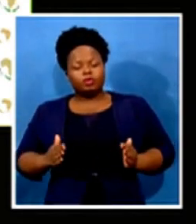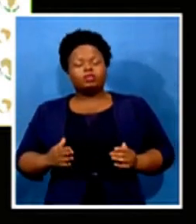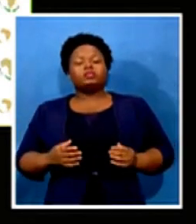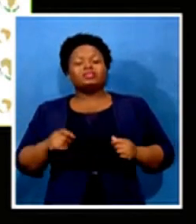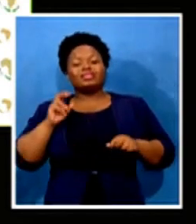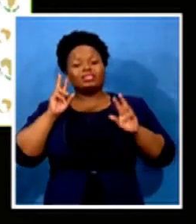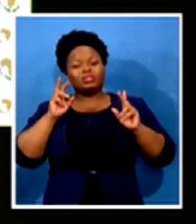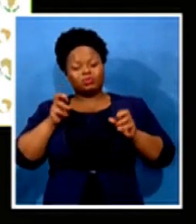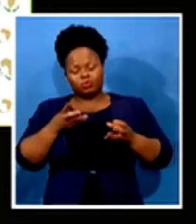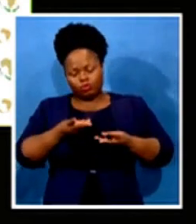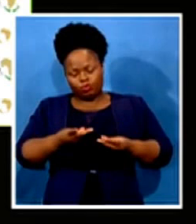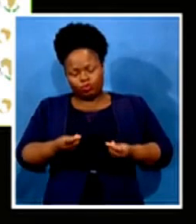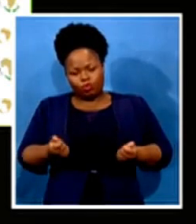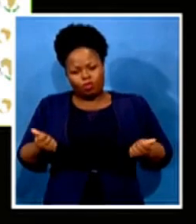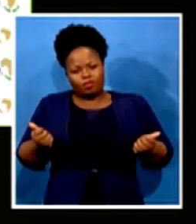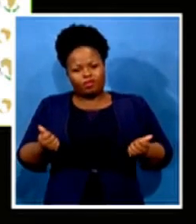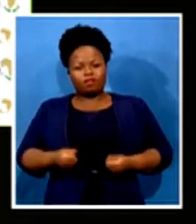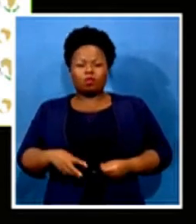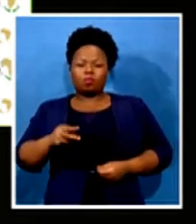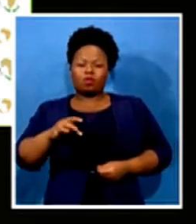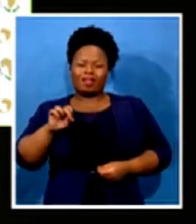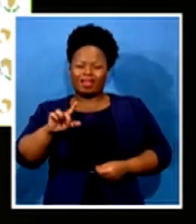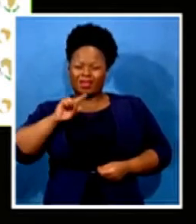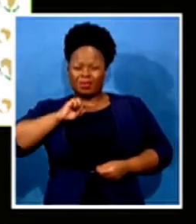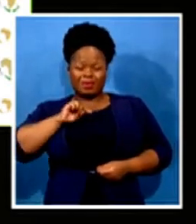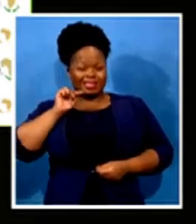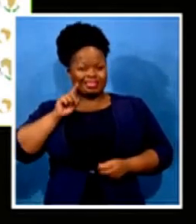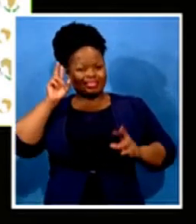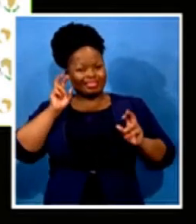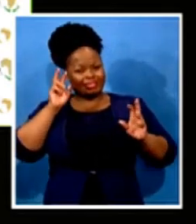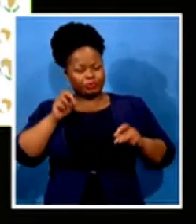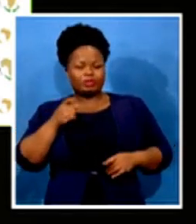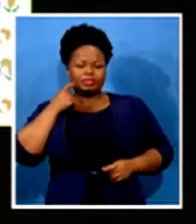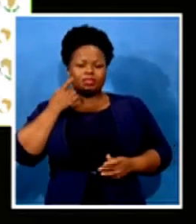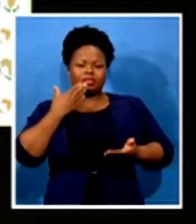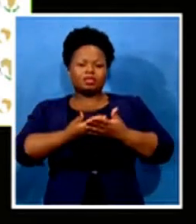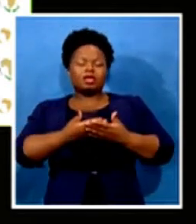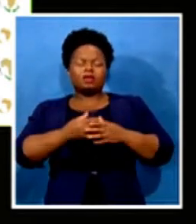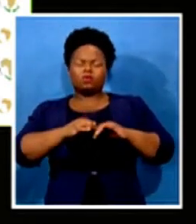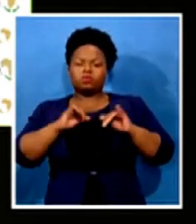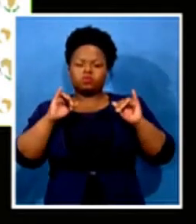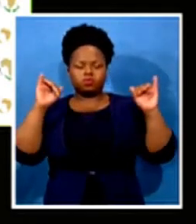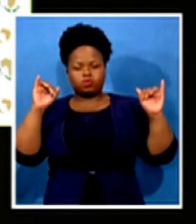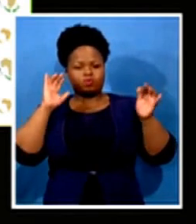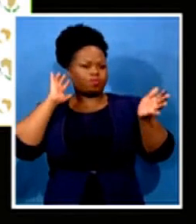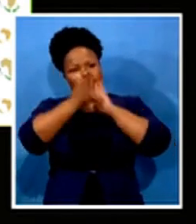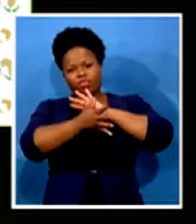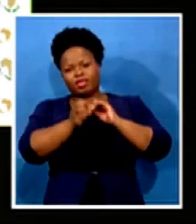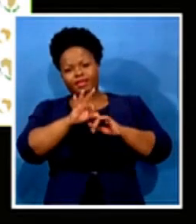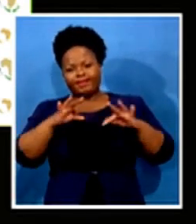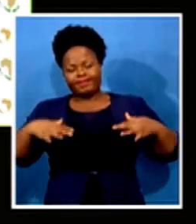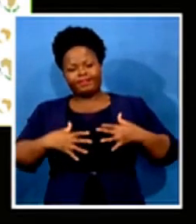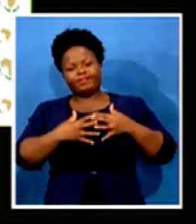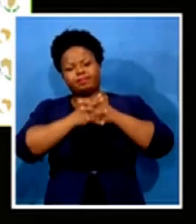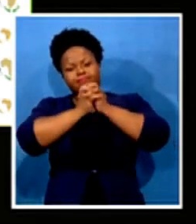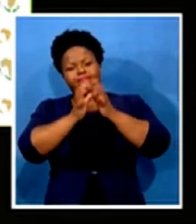issues, because this will easily become a moral catastrophe if we do not come together and as one to address